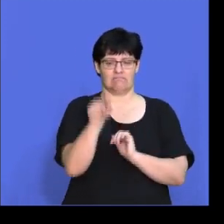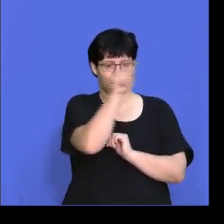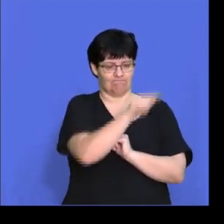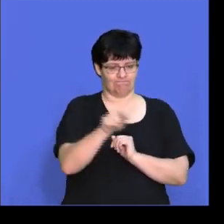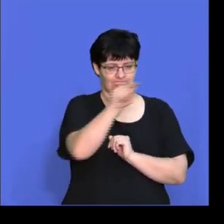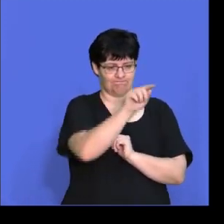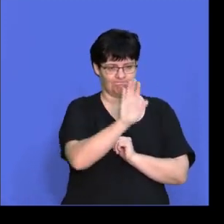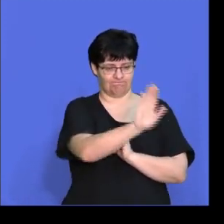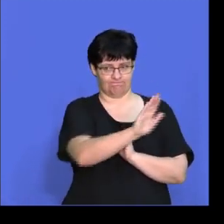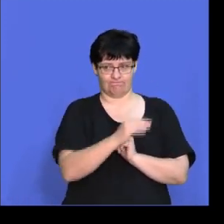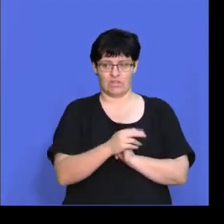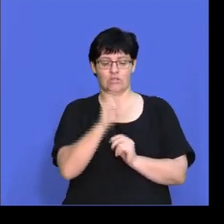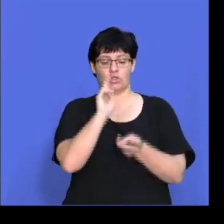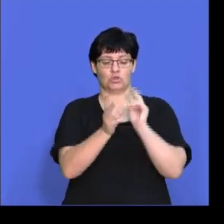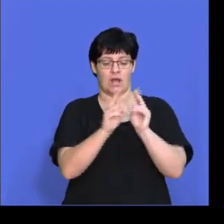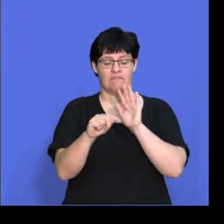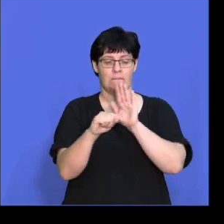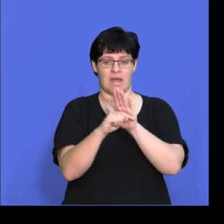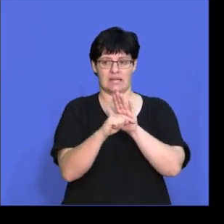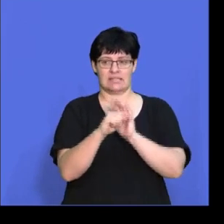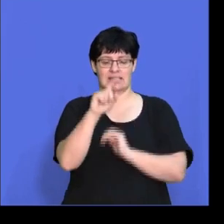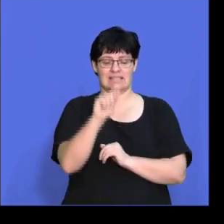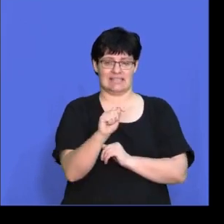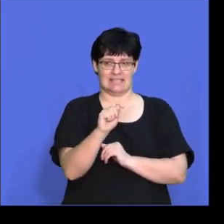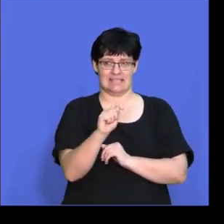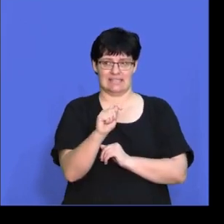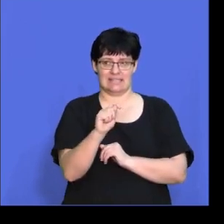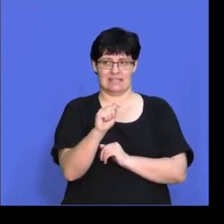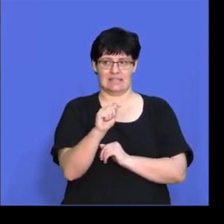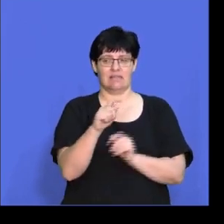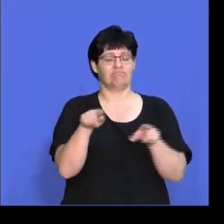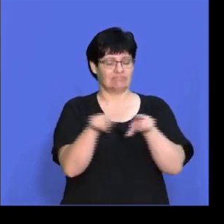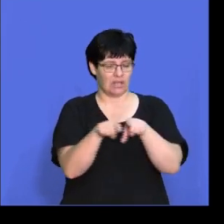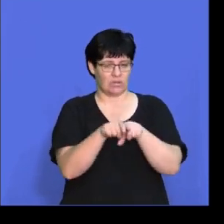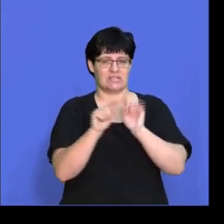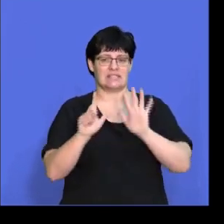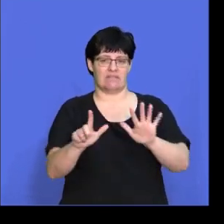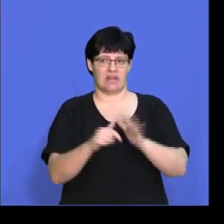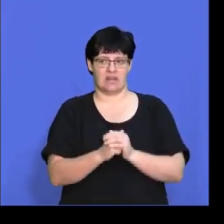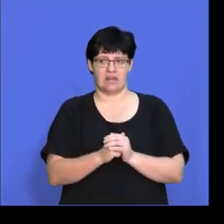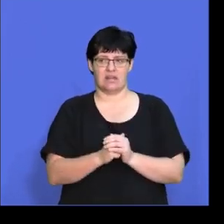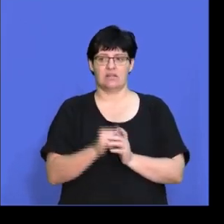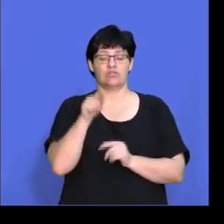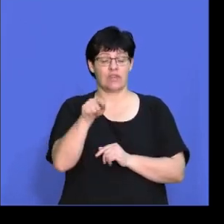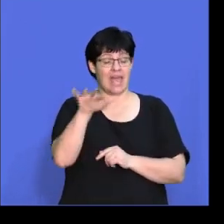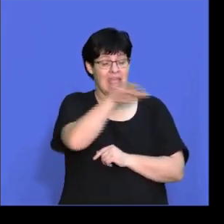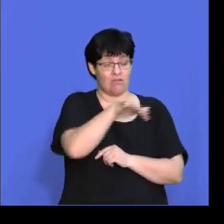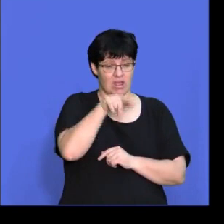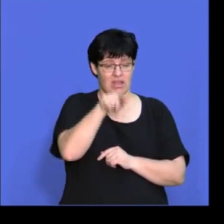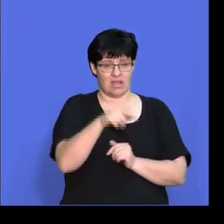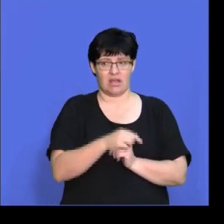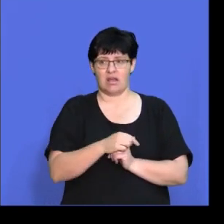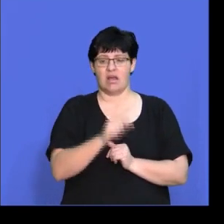over there. So that is 12 minus t, and that is 7. So the area of this